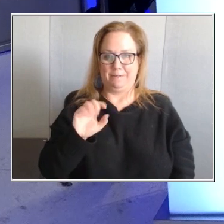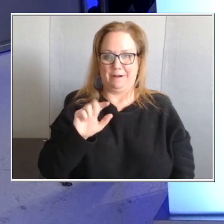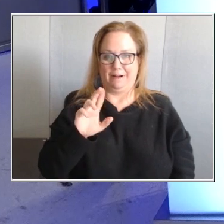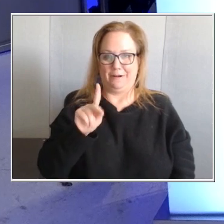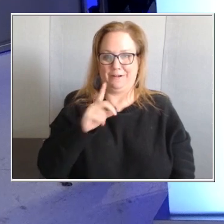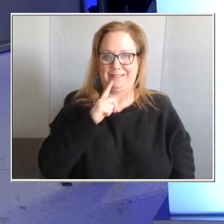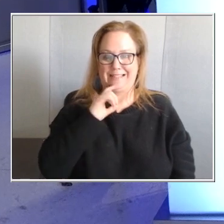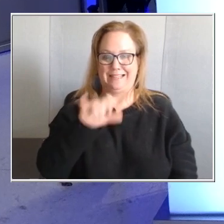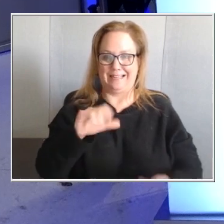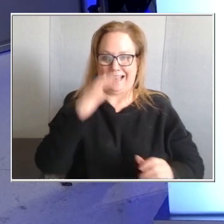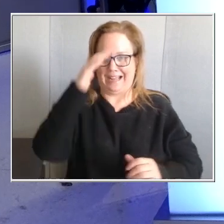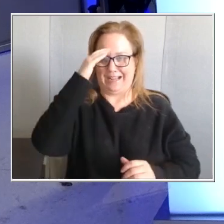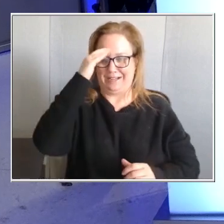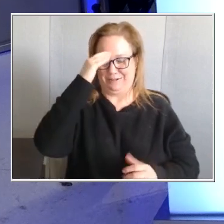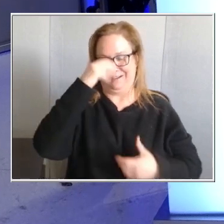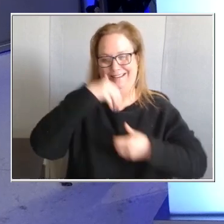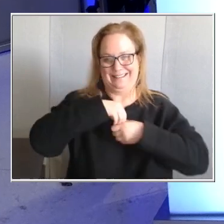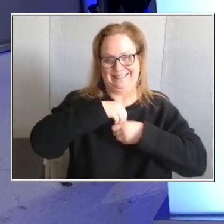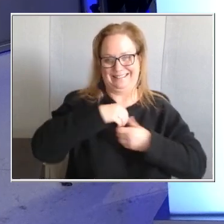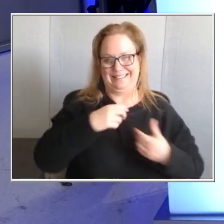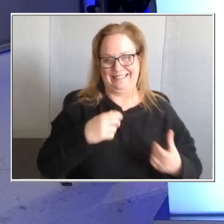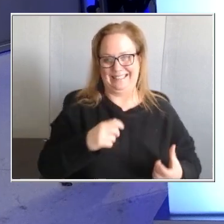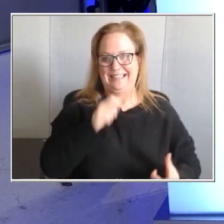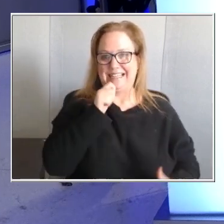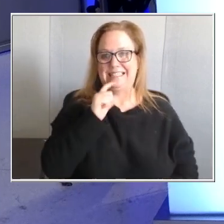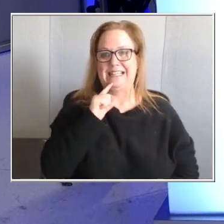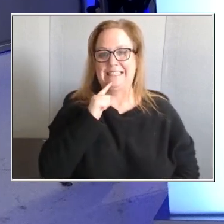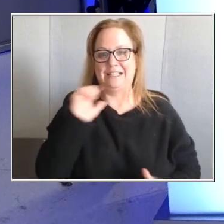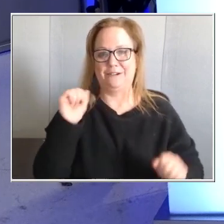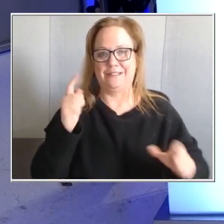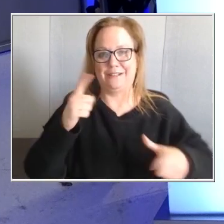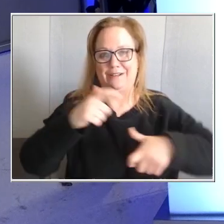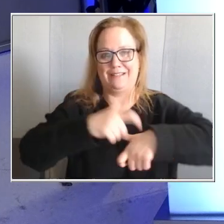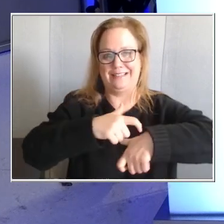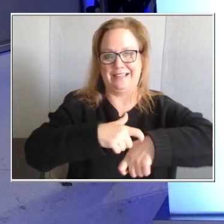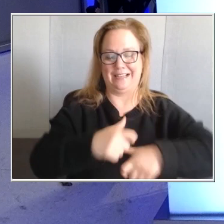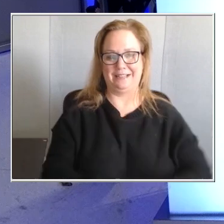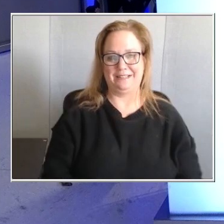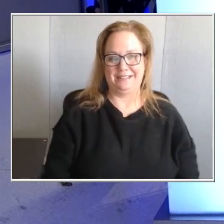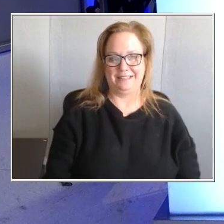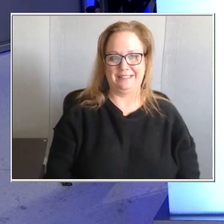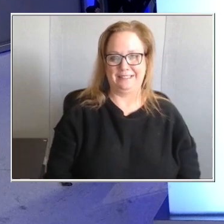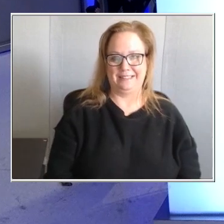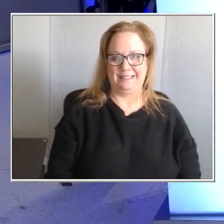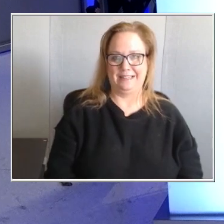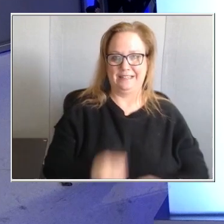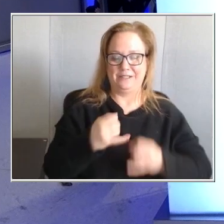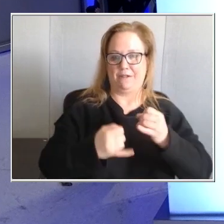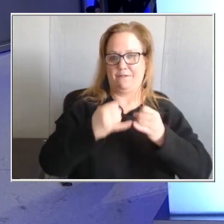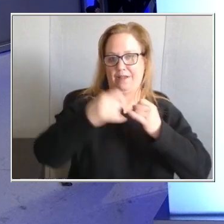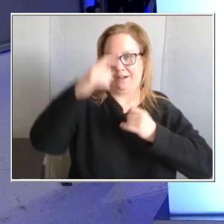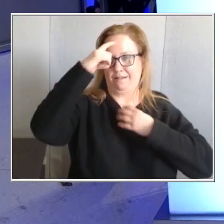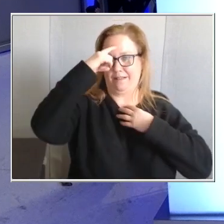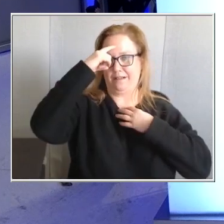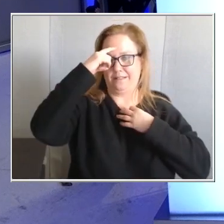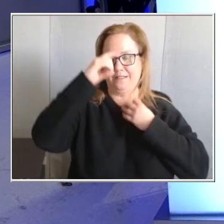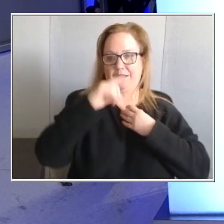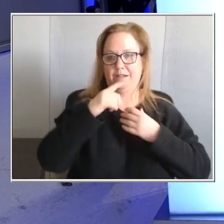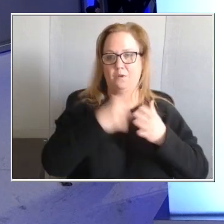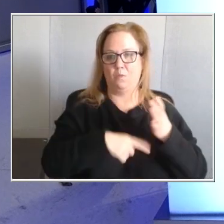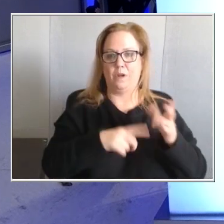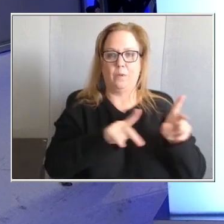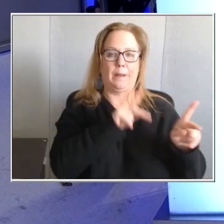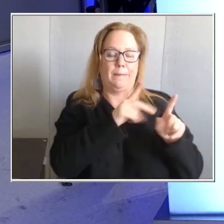I knew he had it in him. So he's not serious all the time. So I want to get just final takeaways. Just what do you want folks to